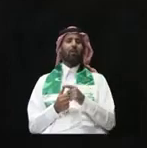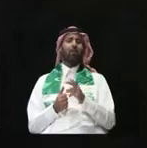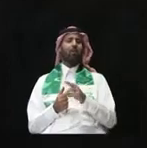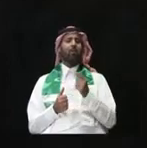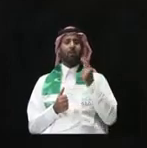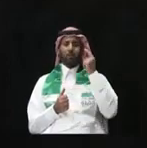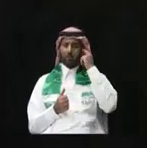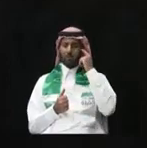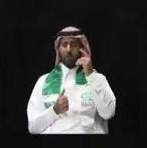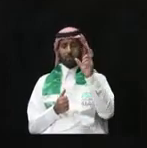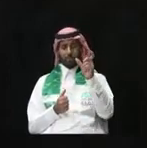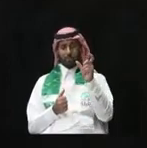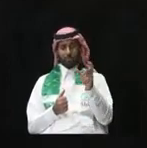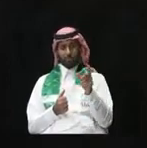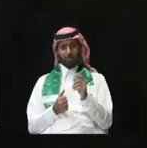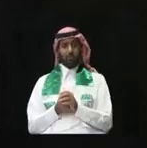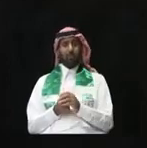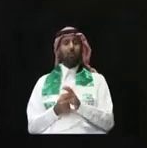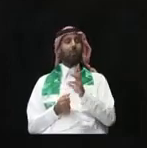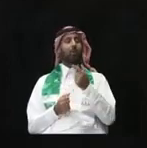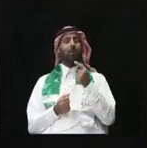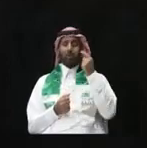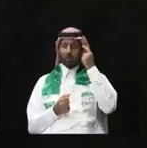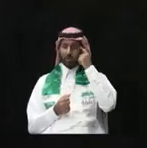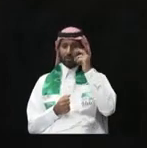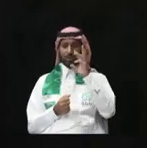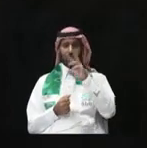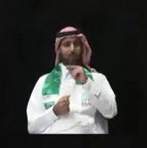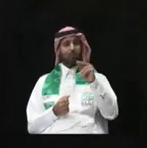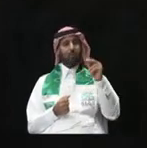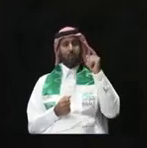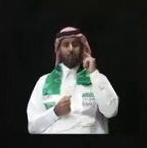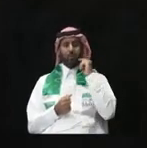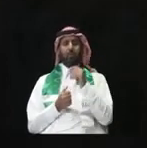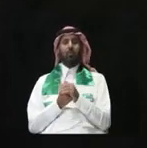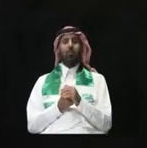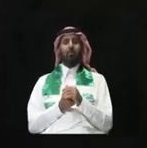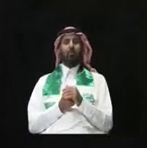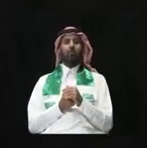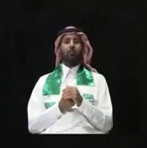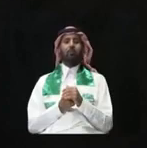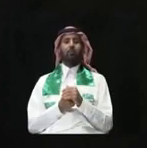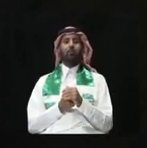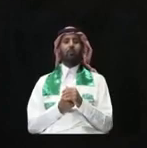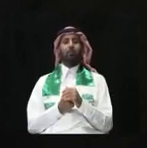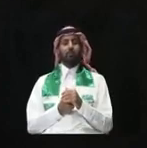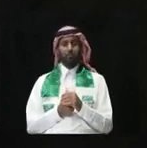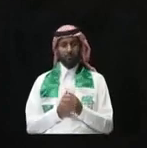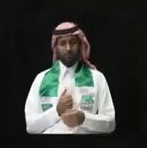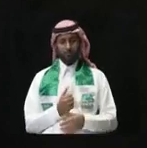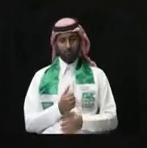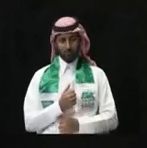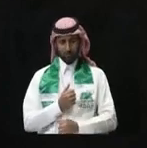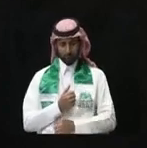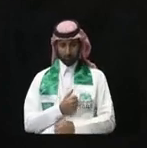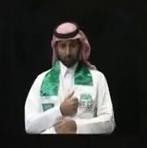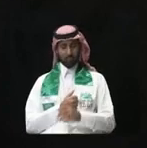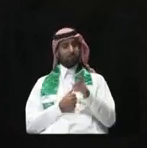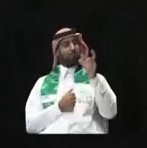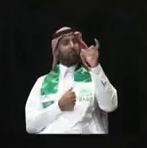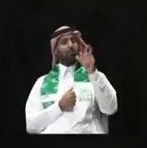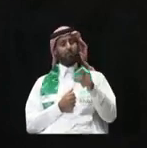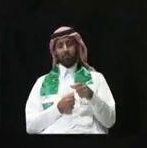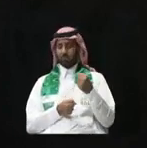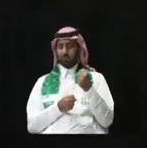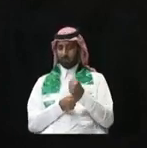the Second World War, any war that you can speak about. Maybe it is a personal